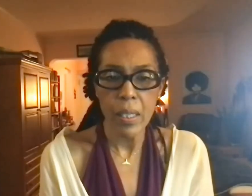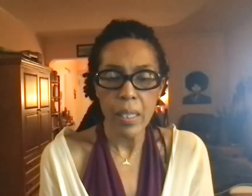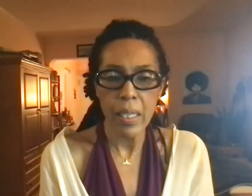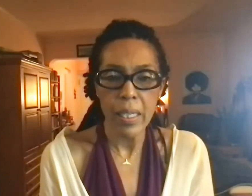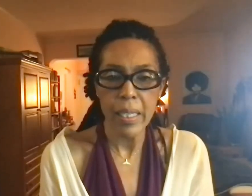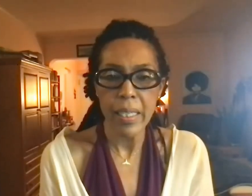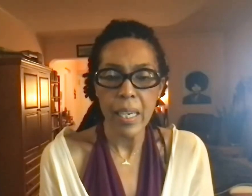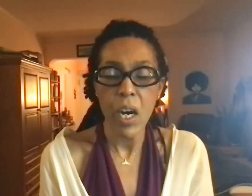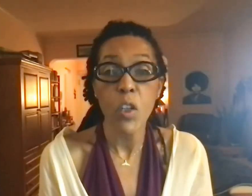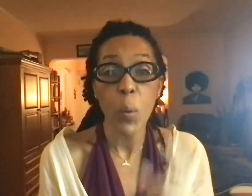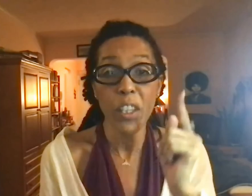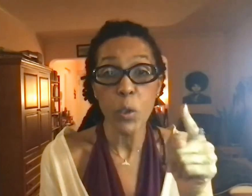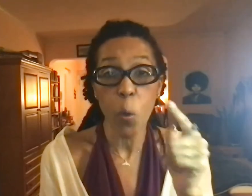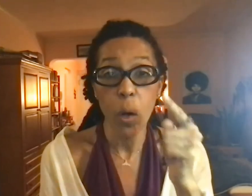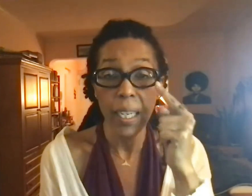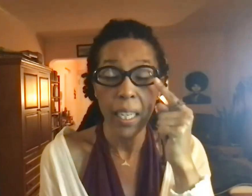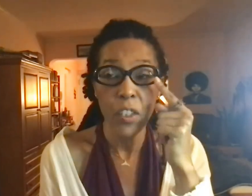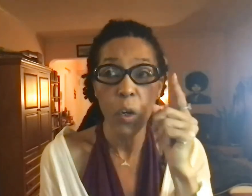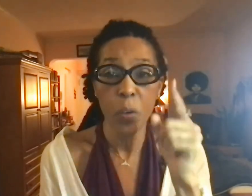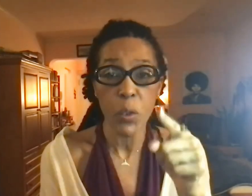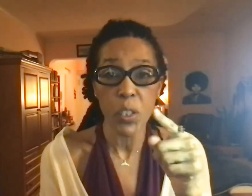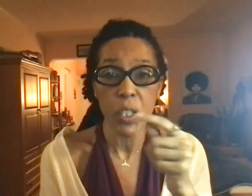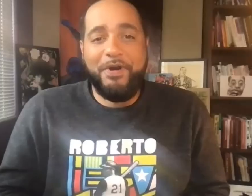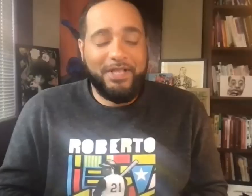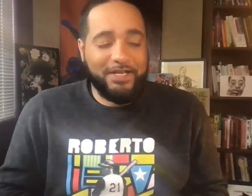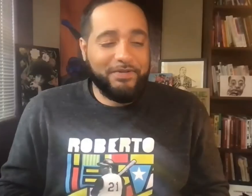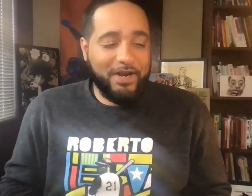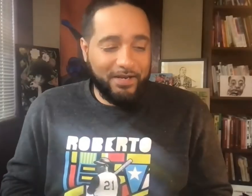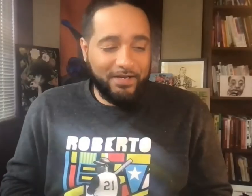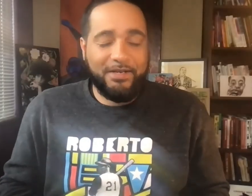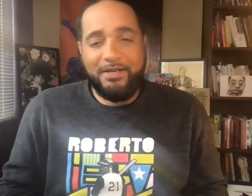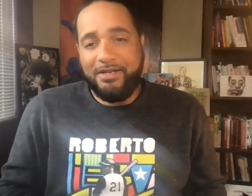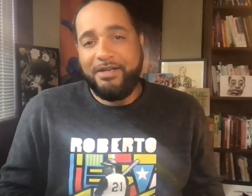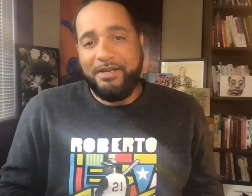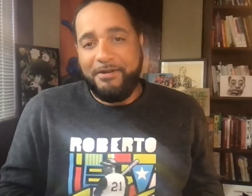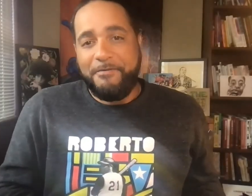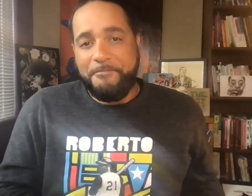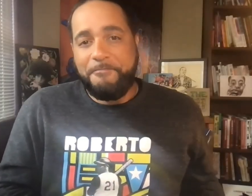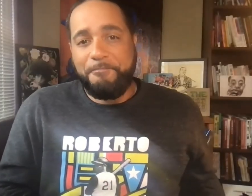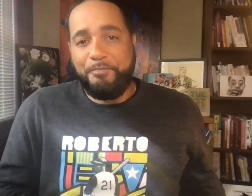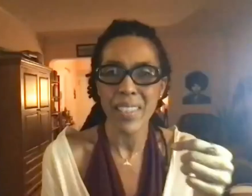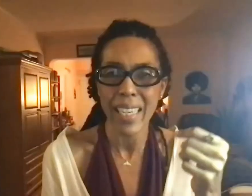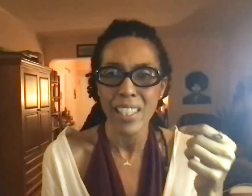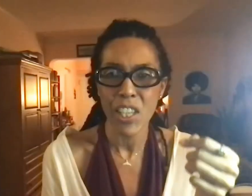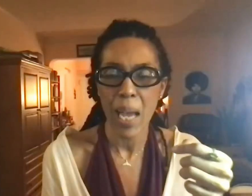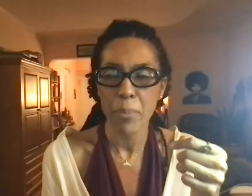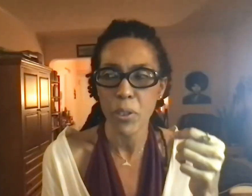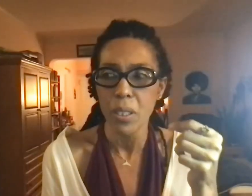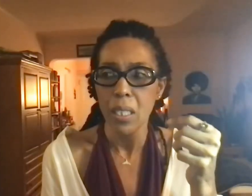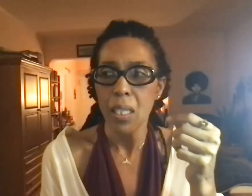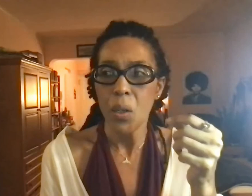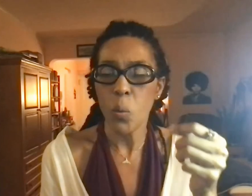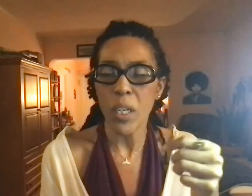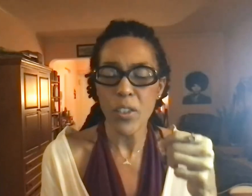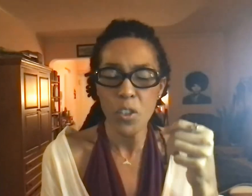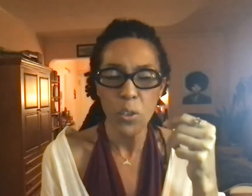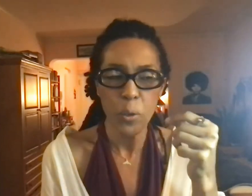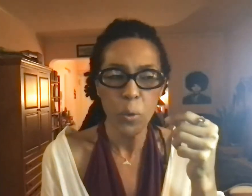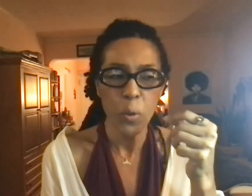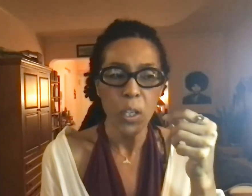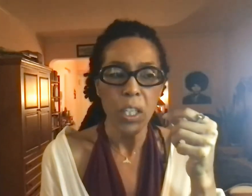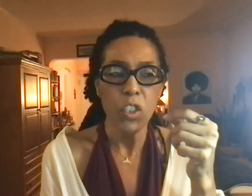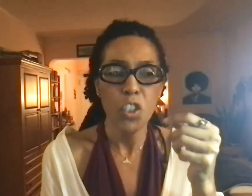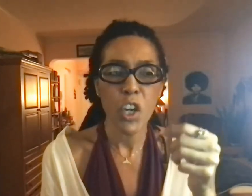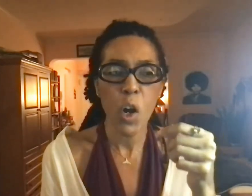In Chicago. In New York. New York, that's right. So part of what I wanted to do in the second chapter was